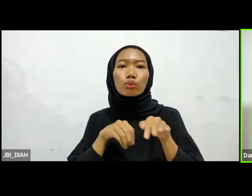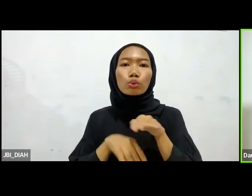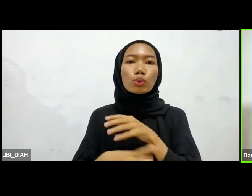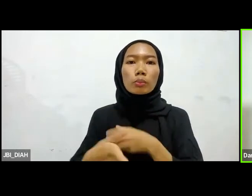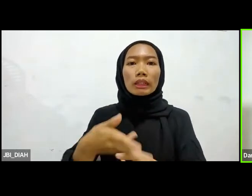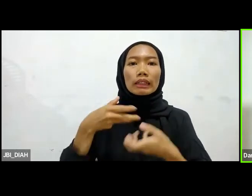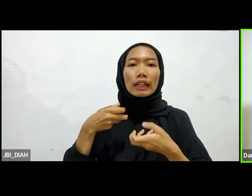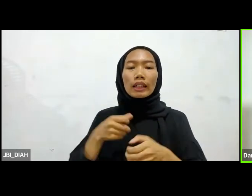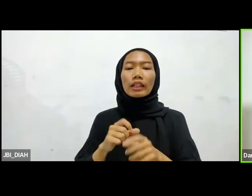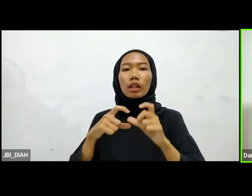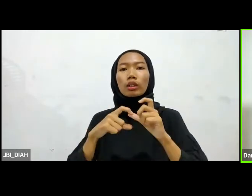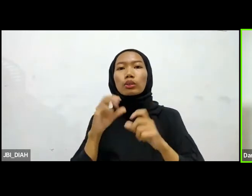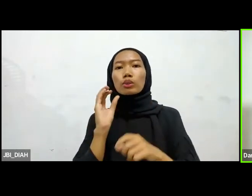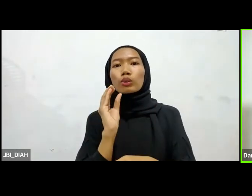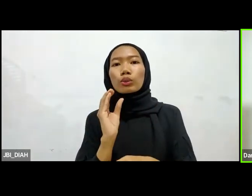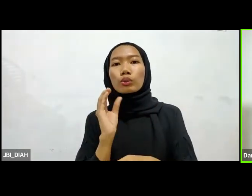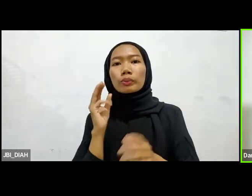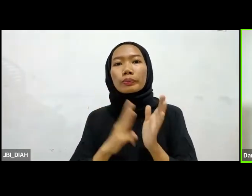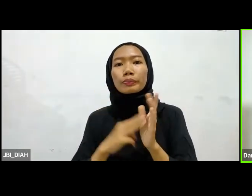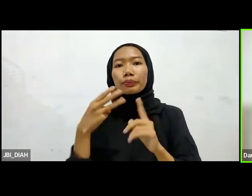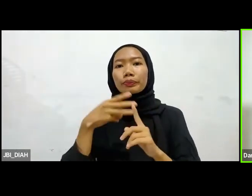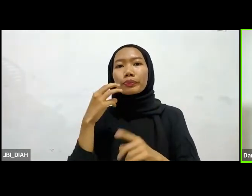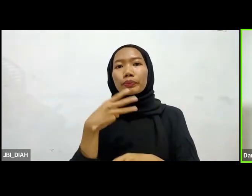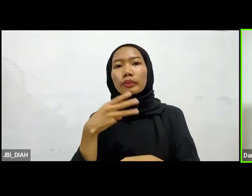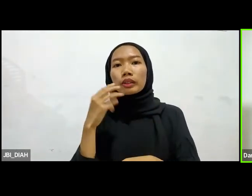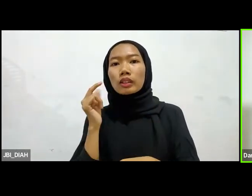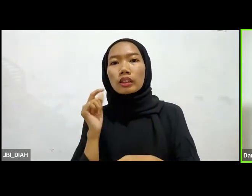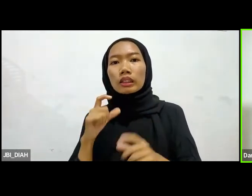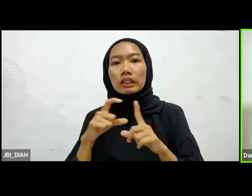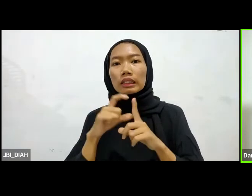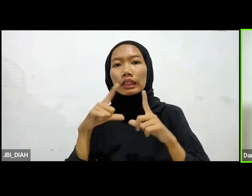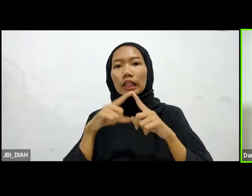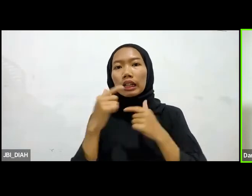disability themselves. So in terms of